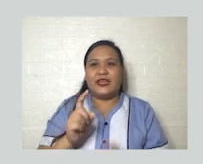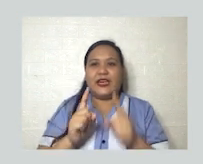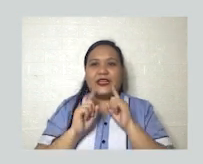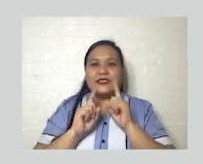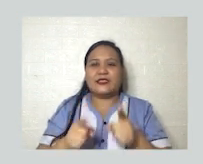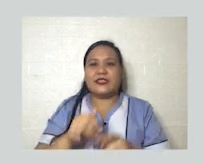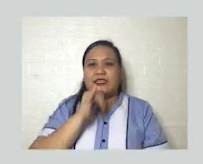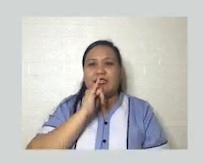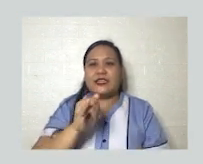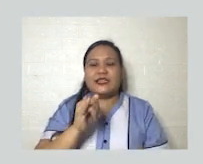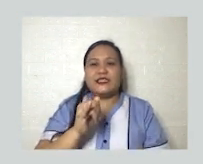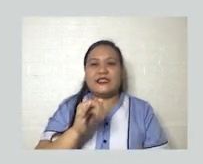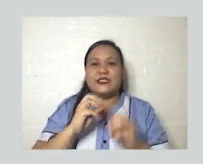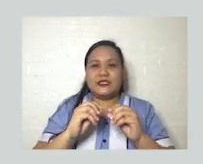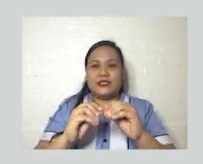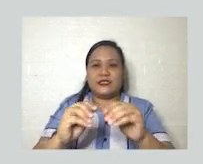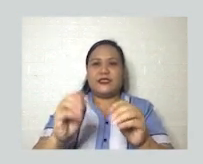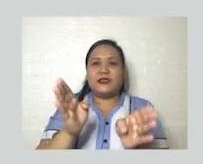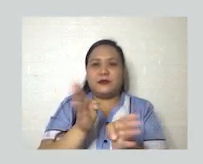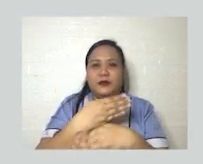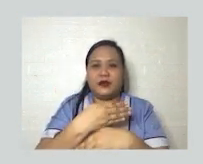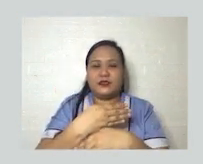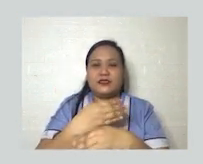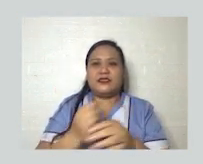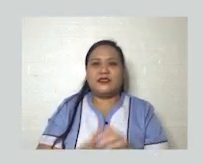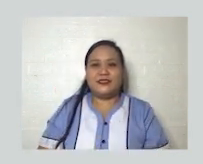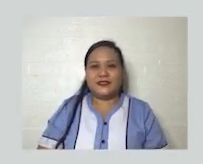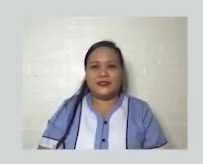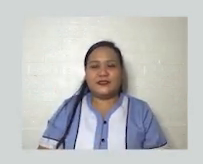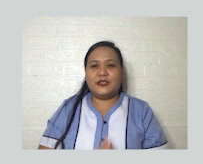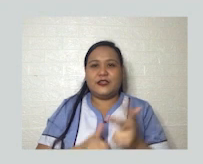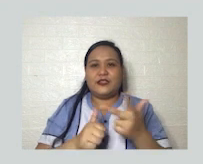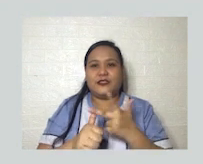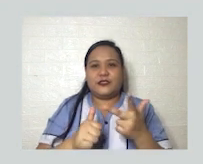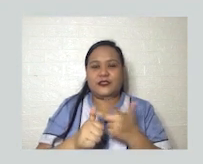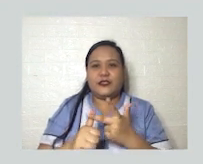Great! The answer is seed box.